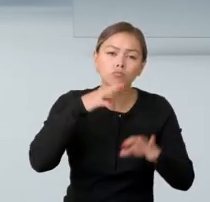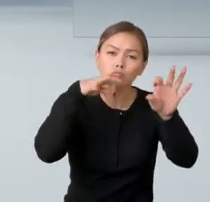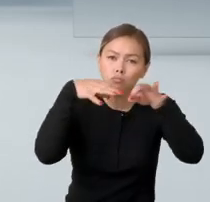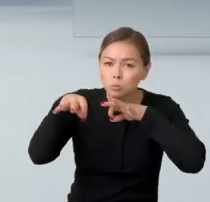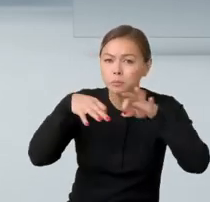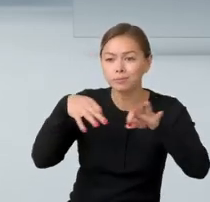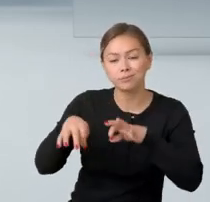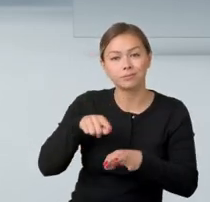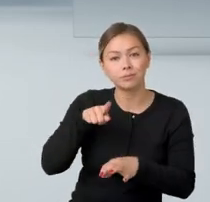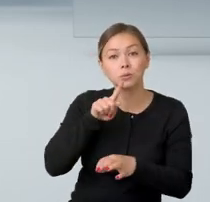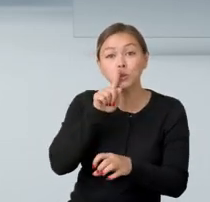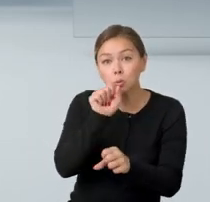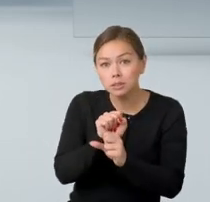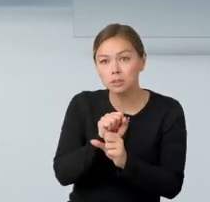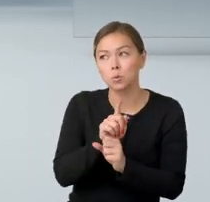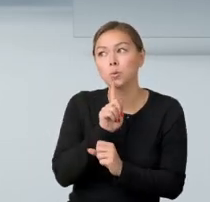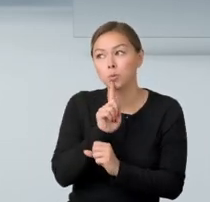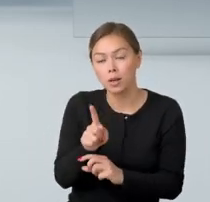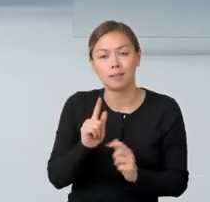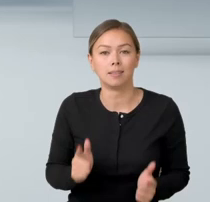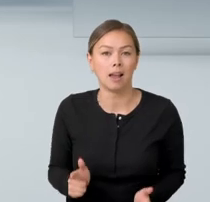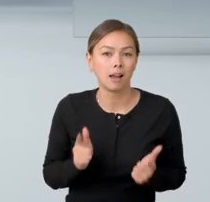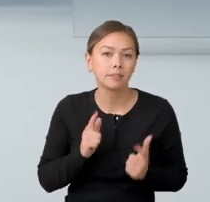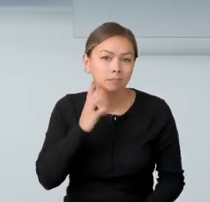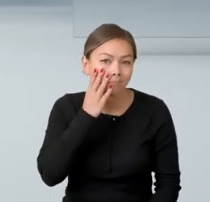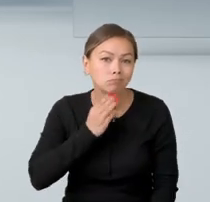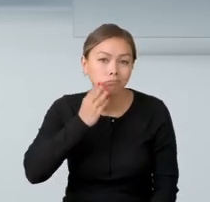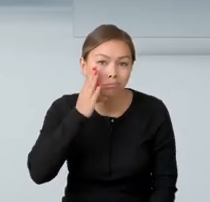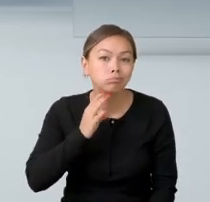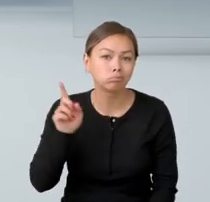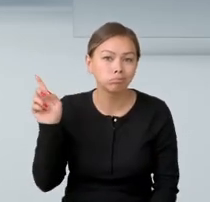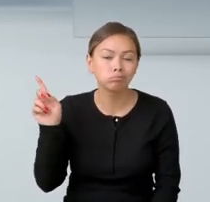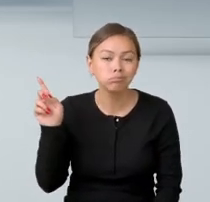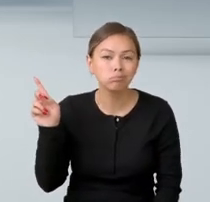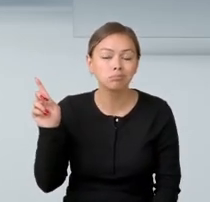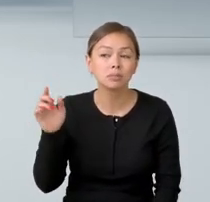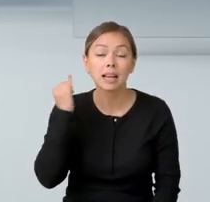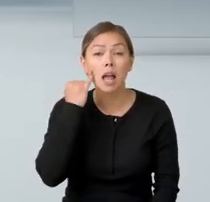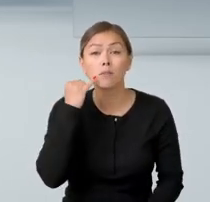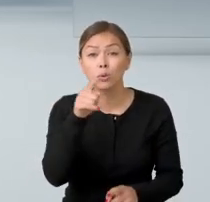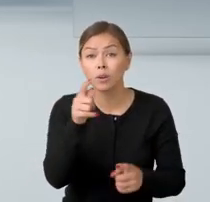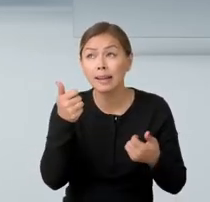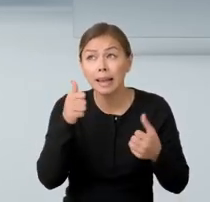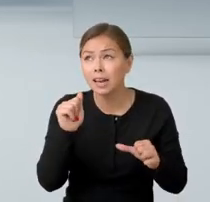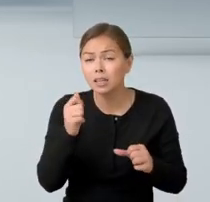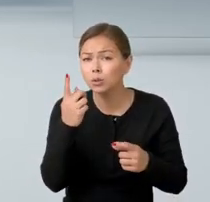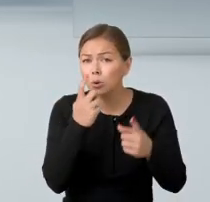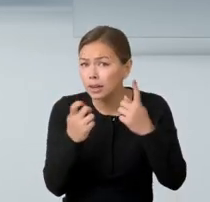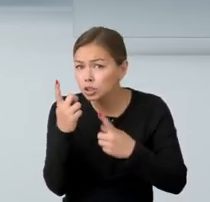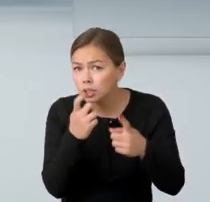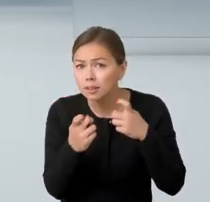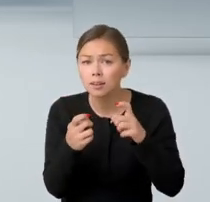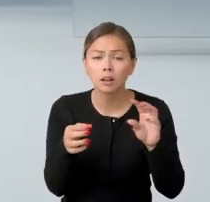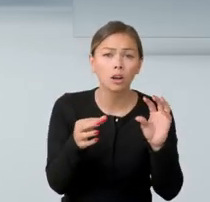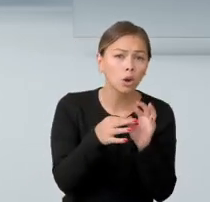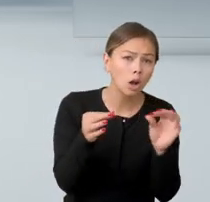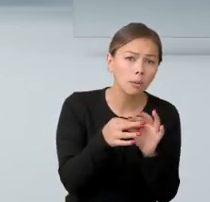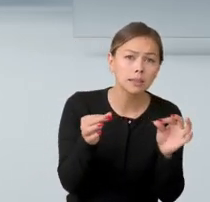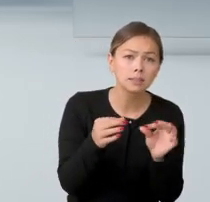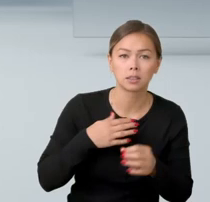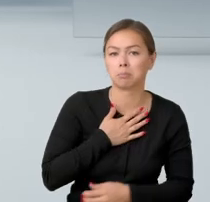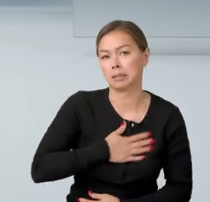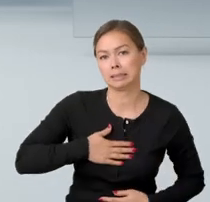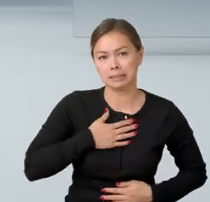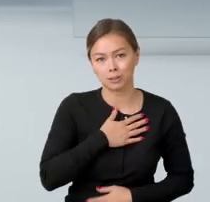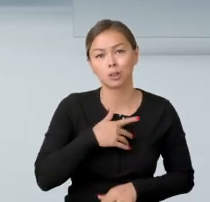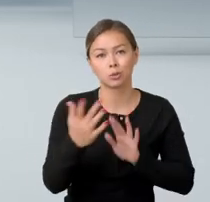pleasure to share with you this real the real life uh experiences if you need any kind of uh if you have any